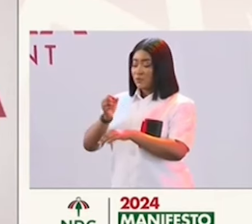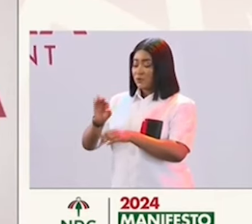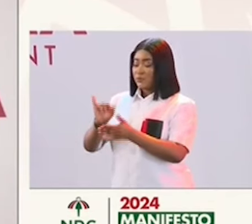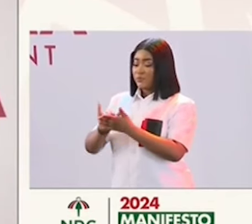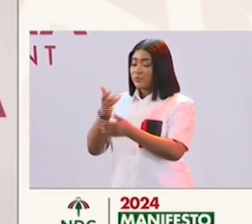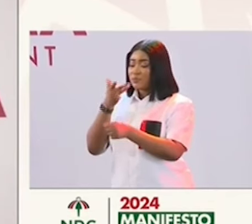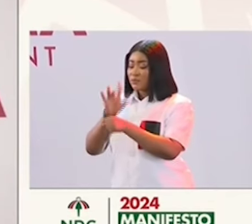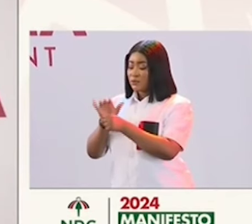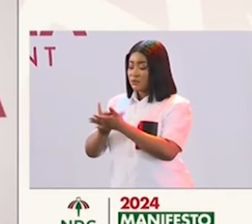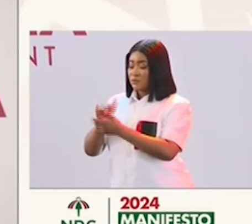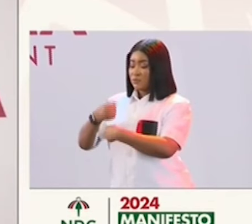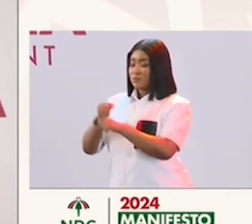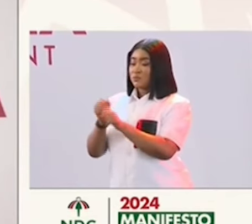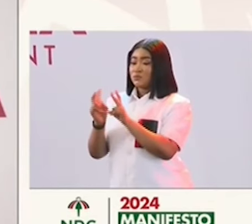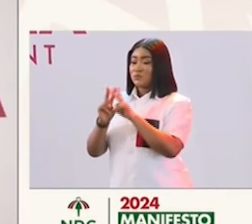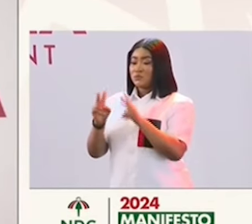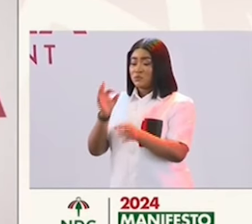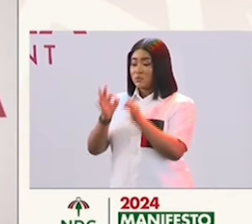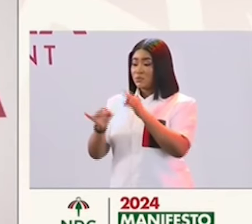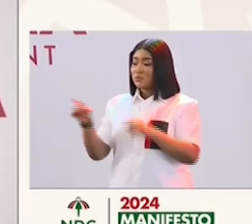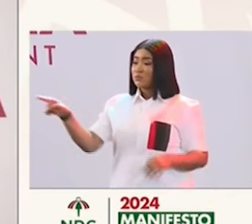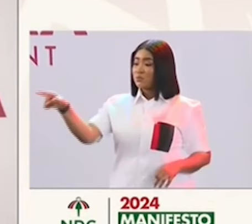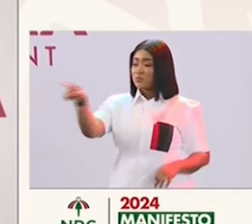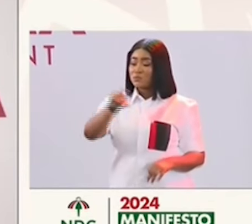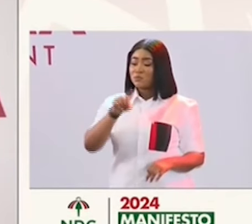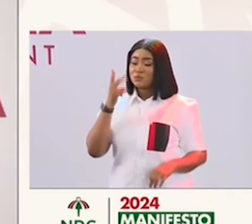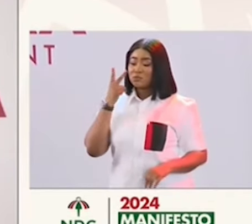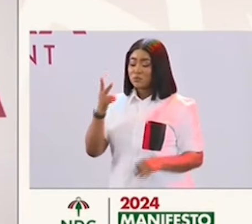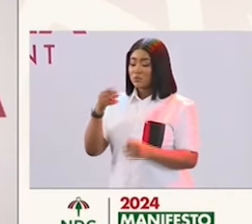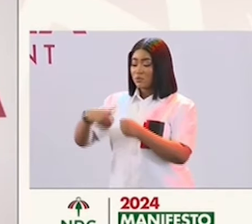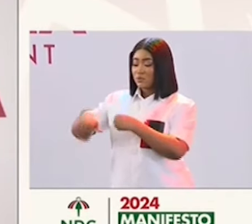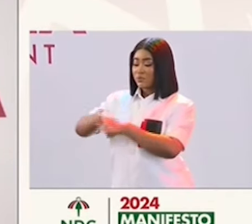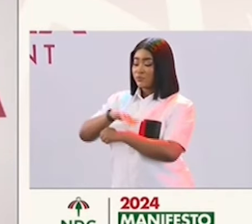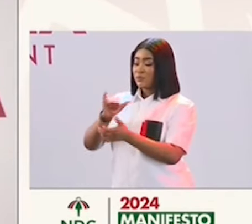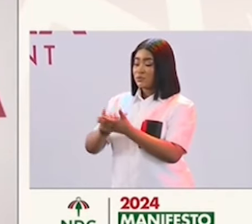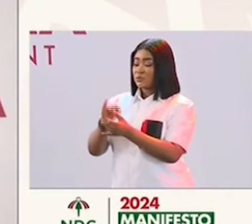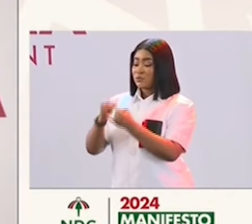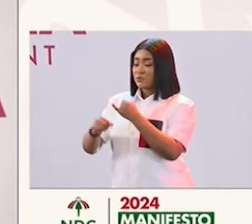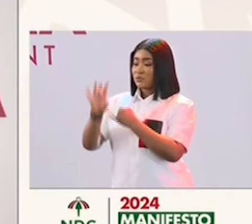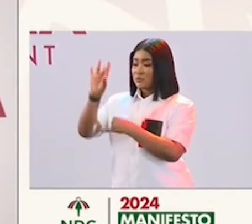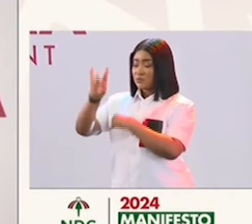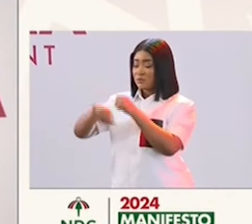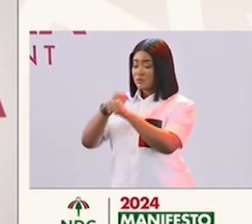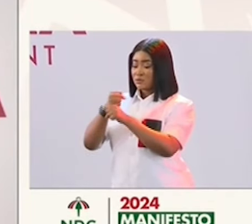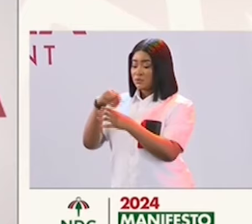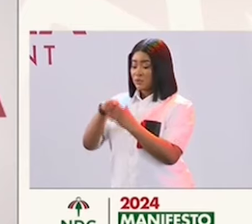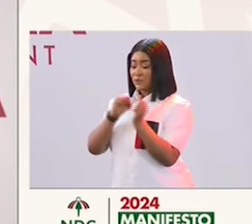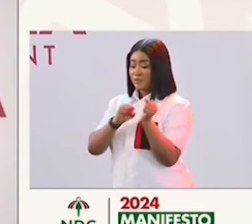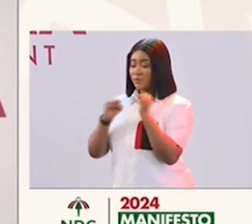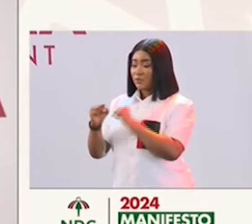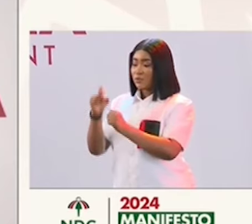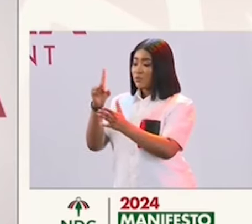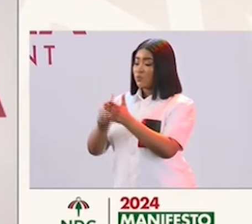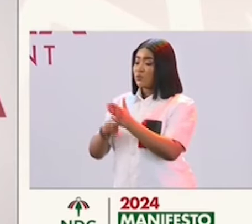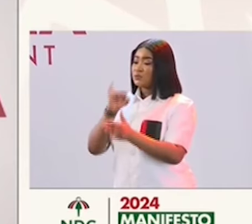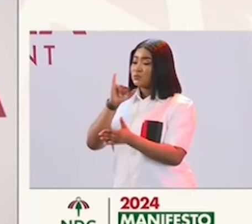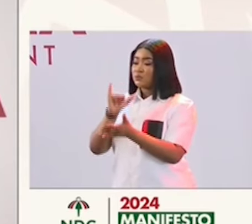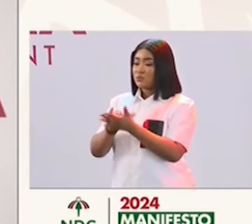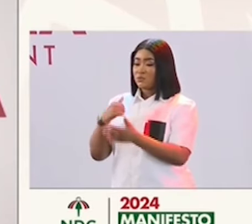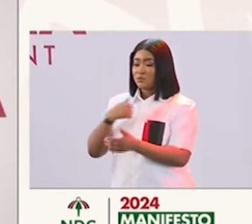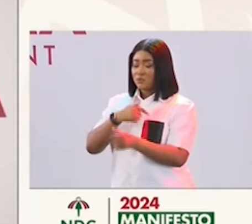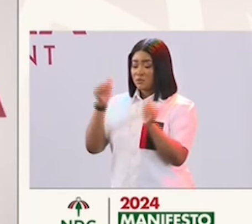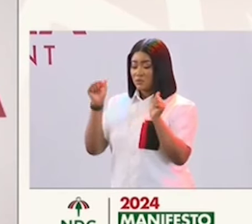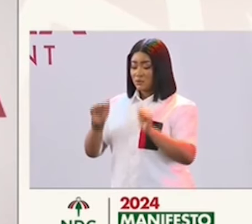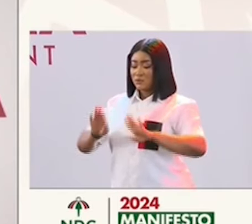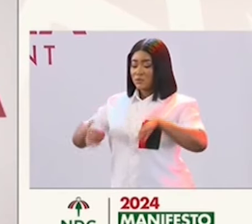make. So if you saw over the 8 years that we were in power, what it is that we were able to deliver